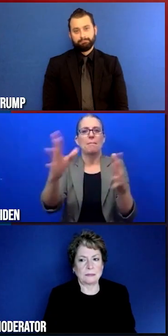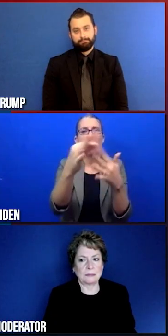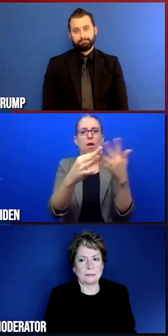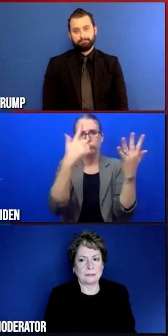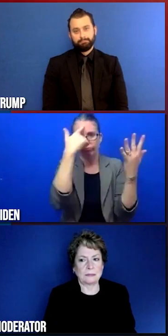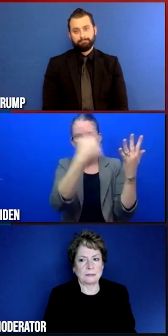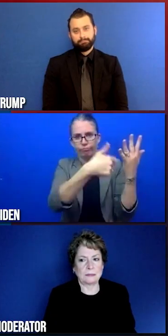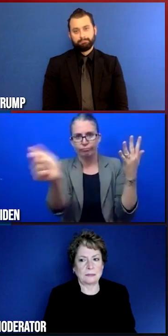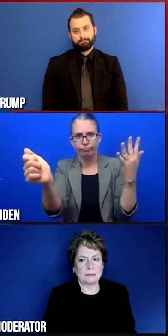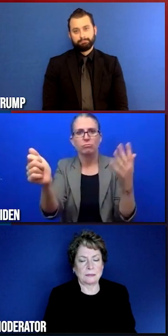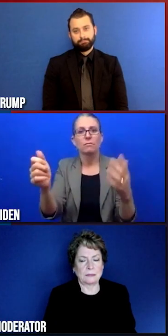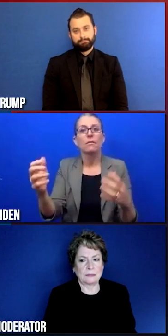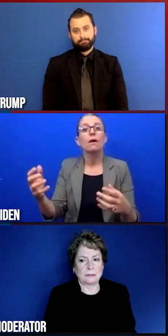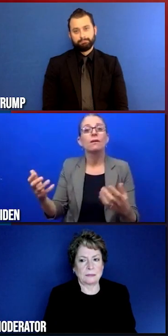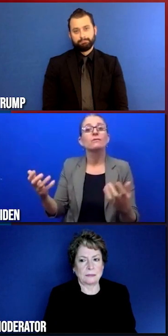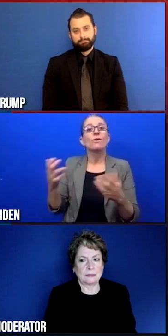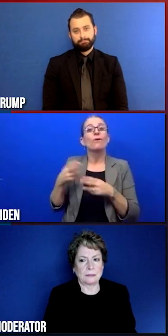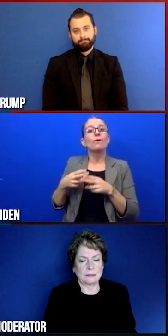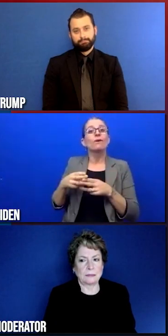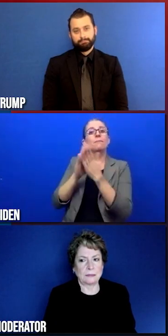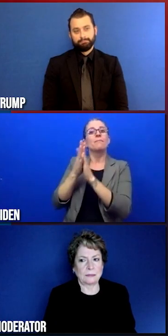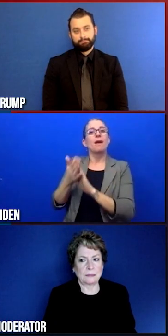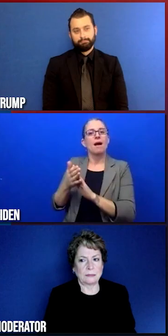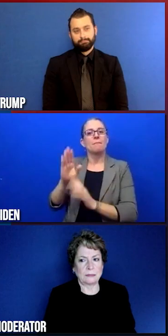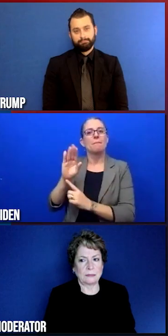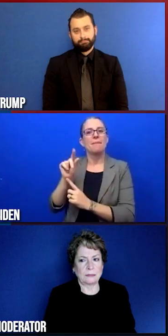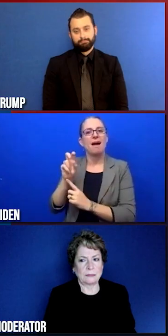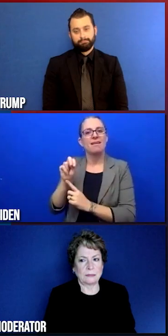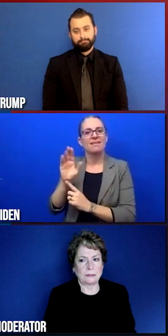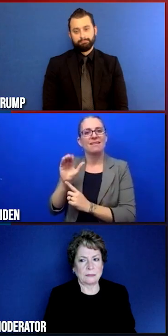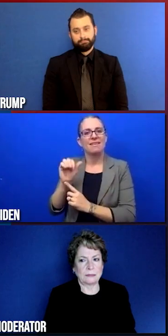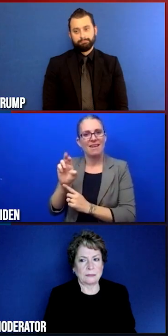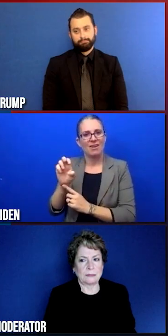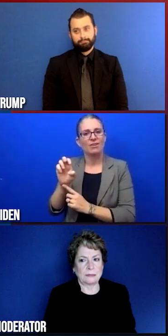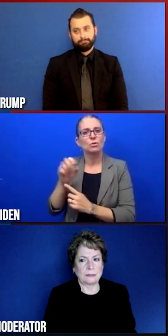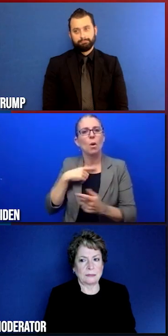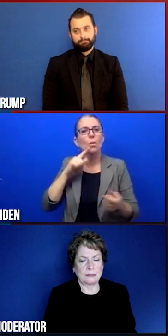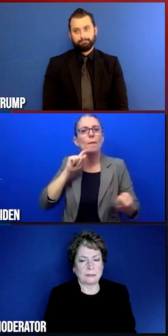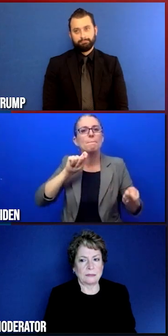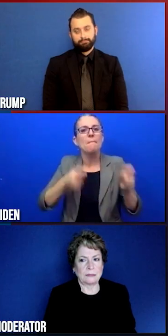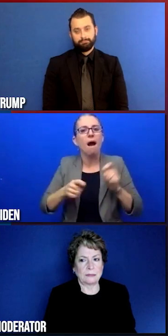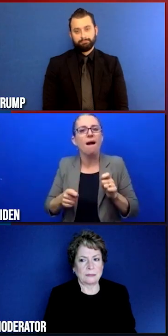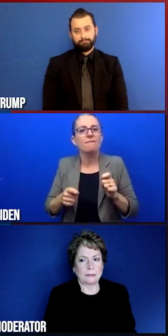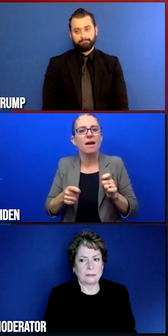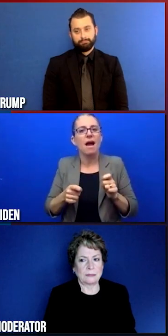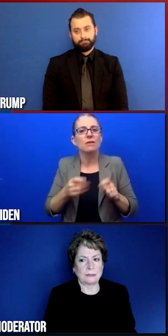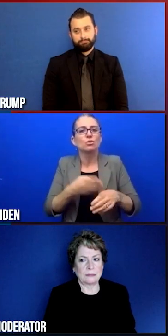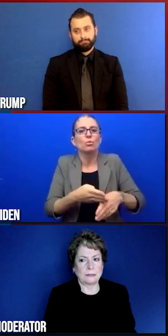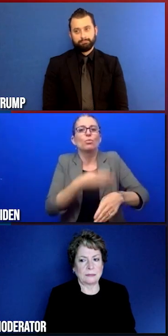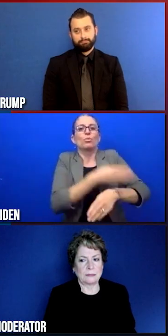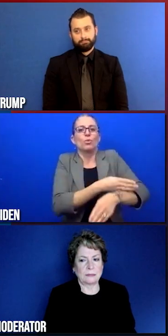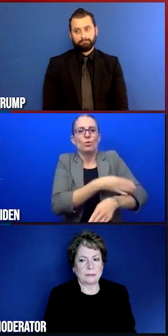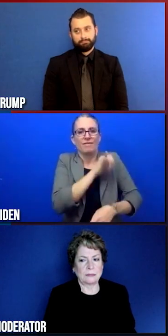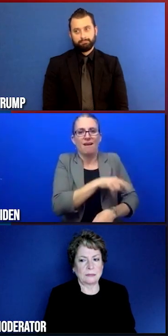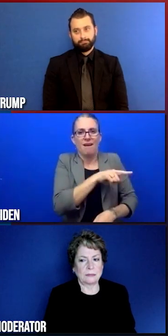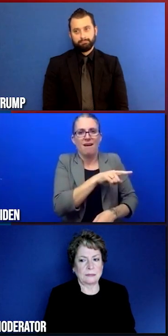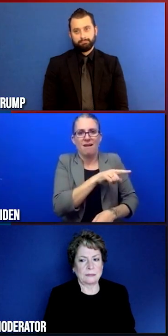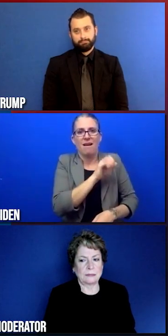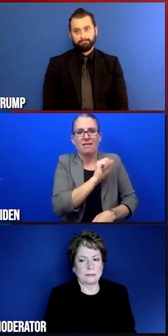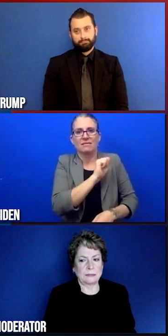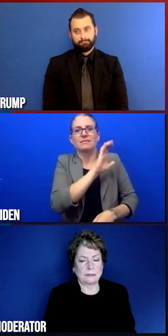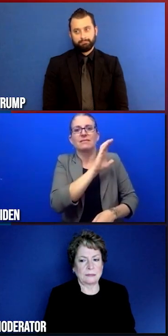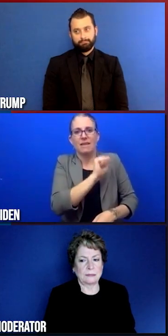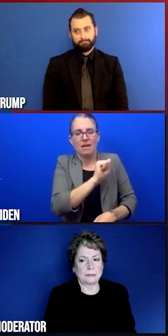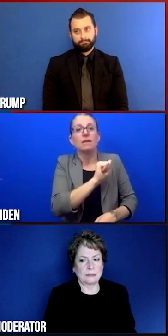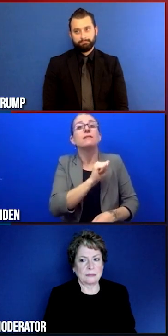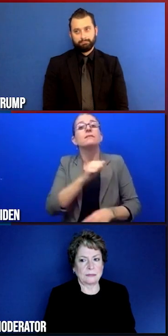have the wherewithal if you qualify for Medicaid and you do not have the wherewithal in your state to get Medicaid, you automatically